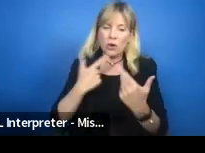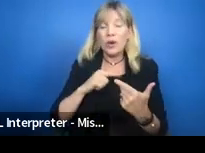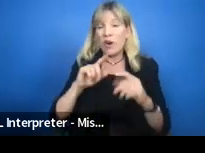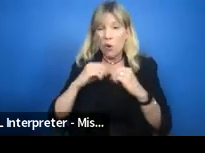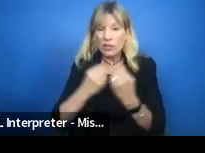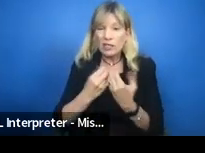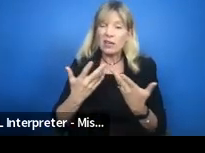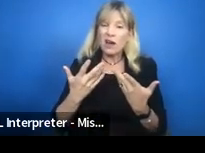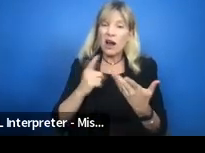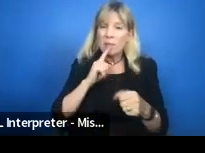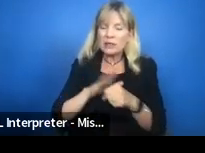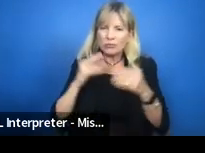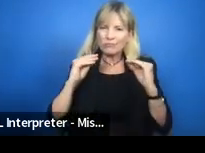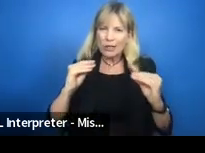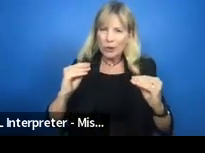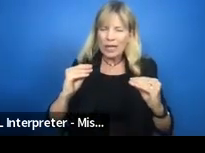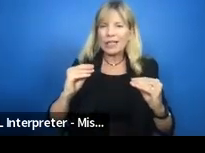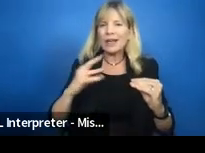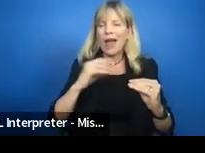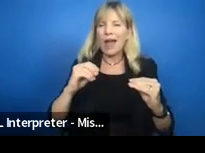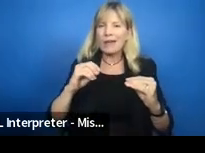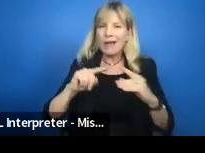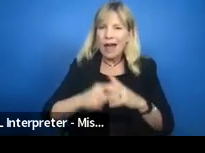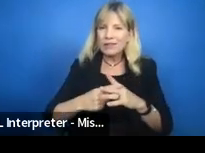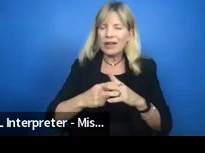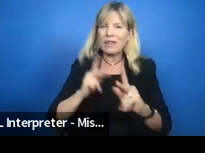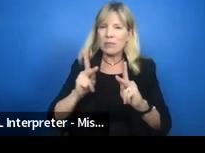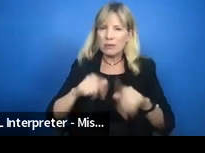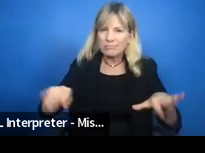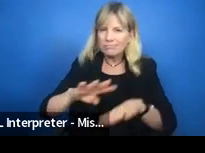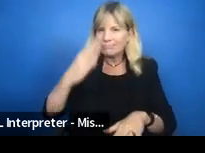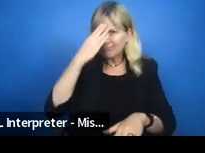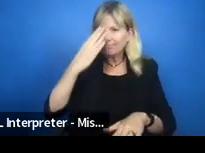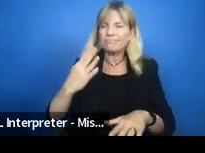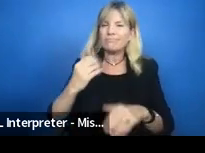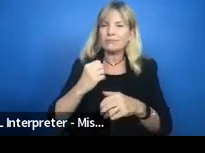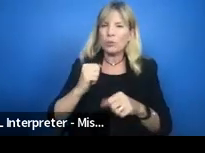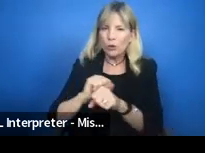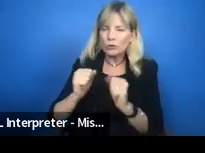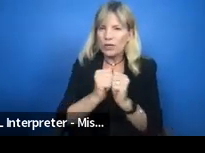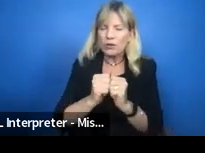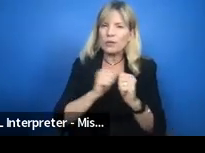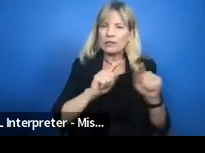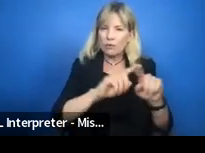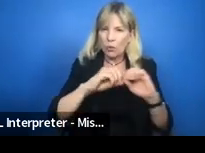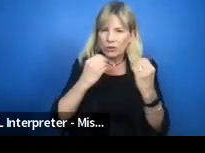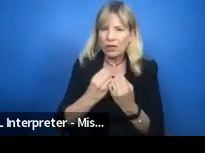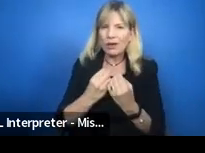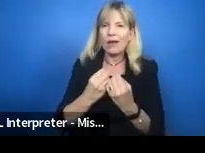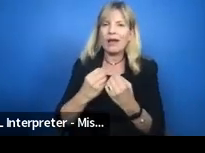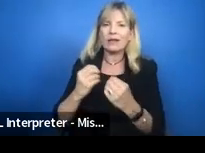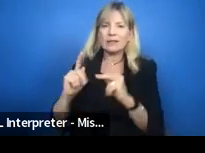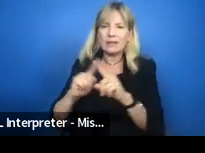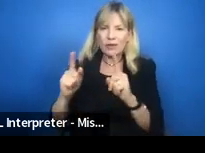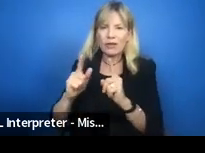to educating and activating the public to work together with organizations and lawmakers